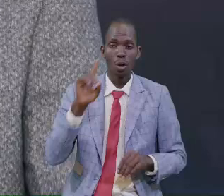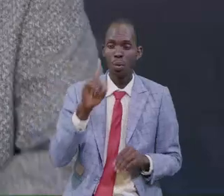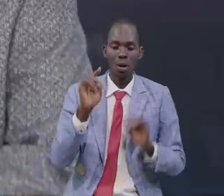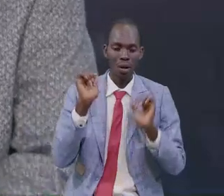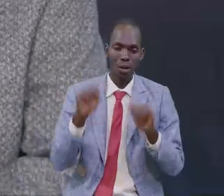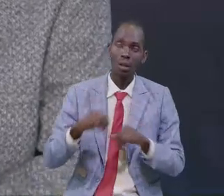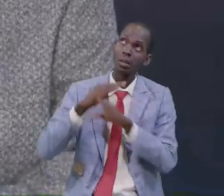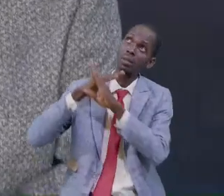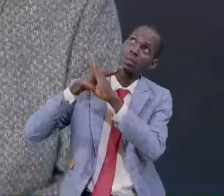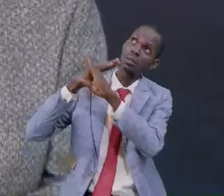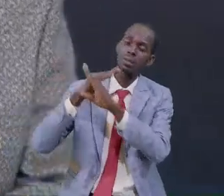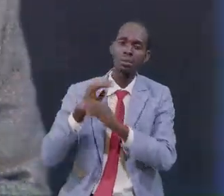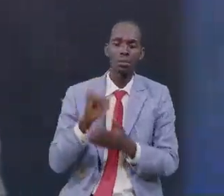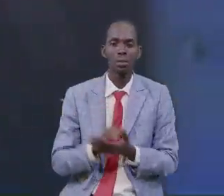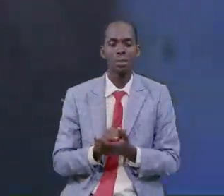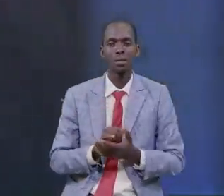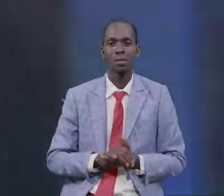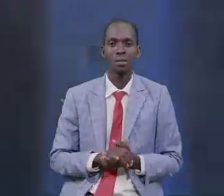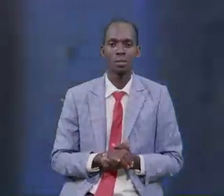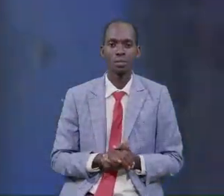stop that.